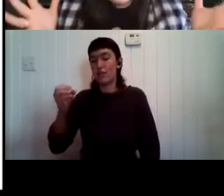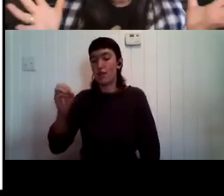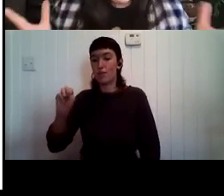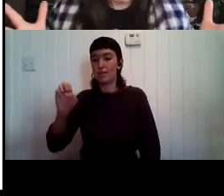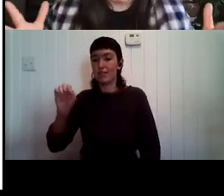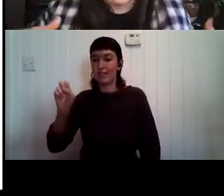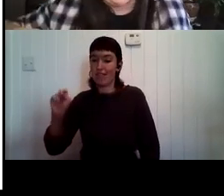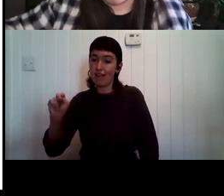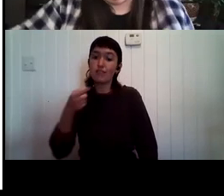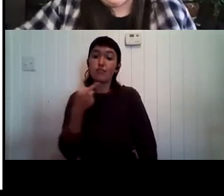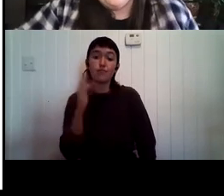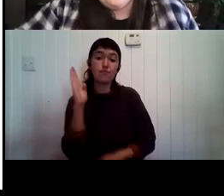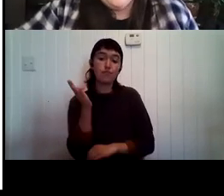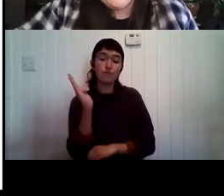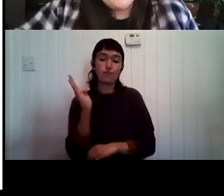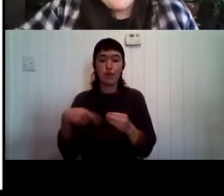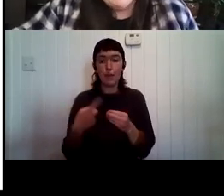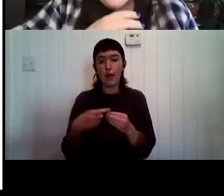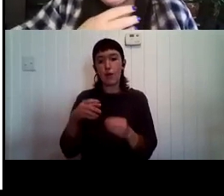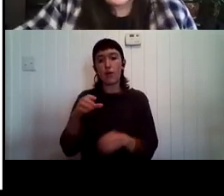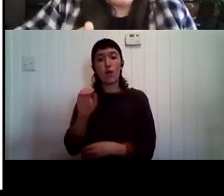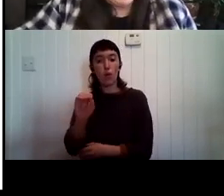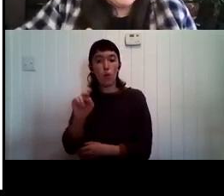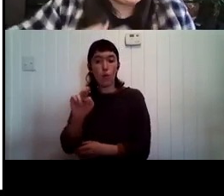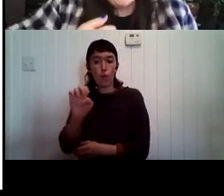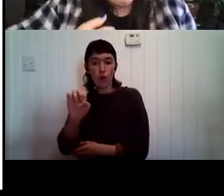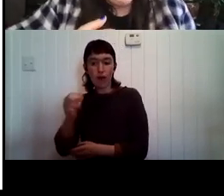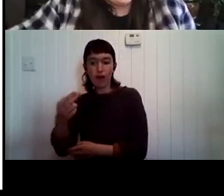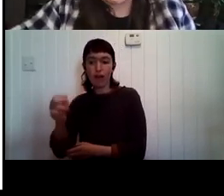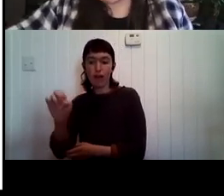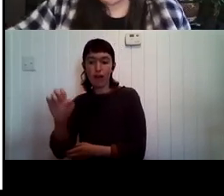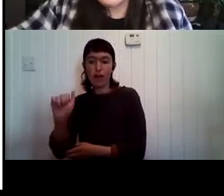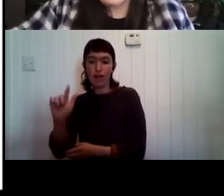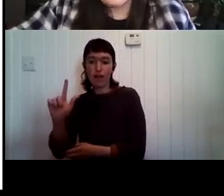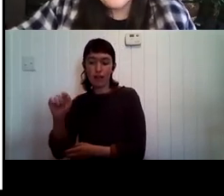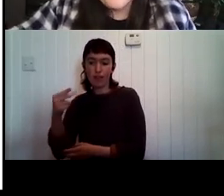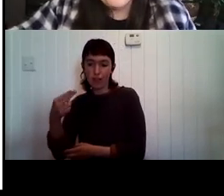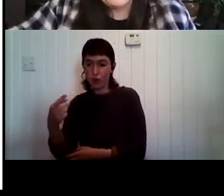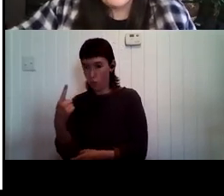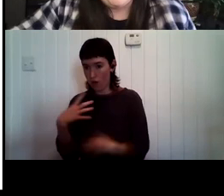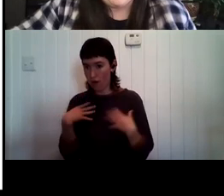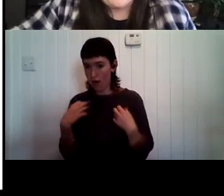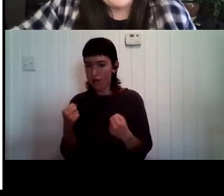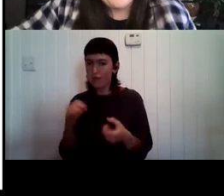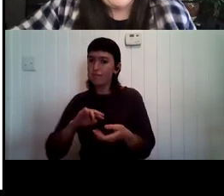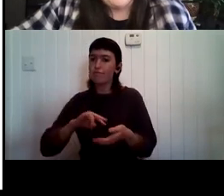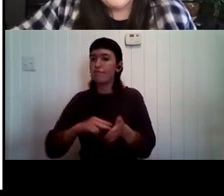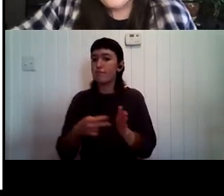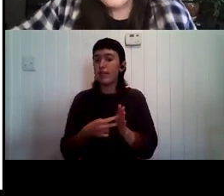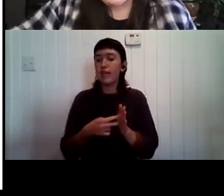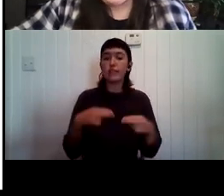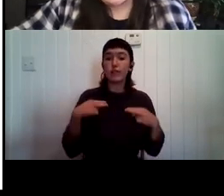are all connected, and how, caring for our environment is caring for us too. So we're super excited to